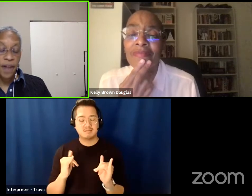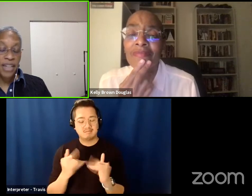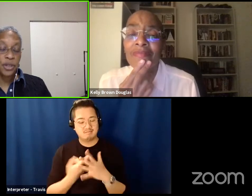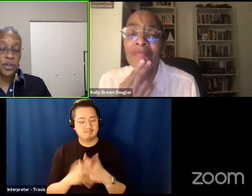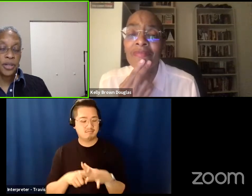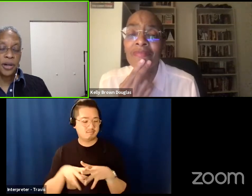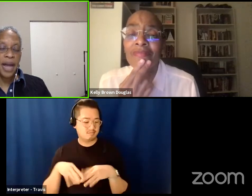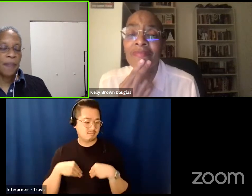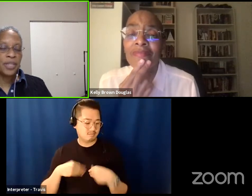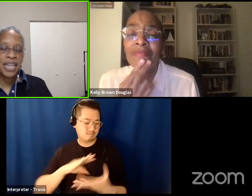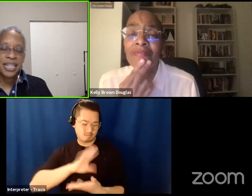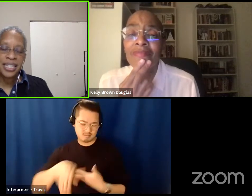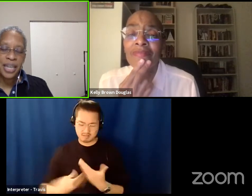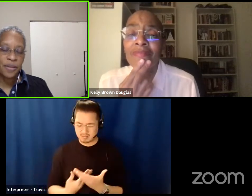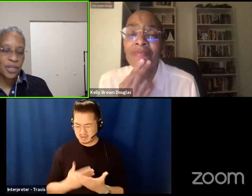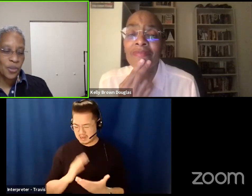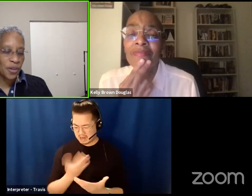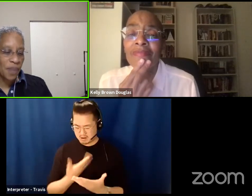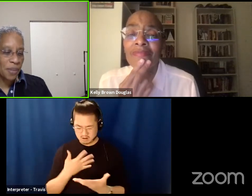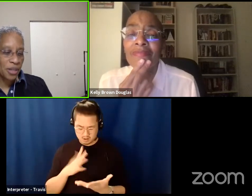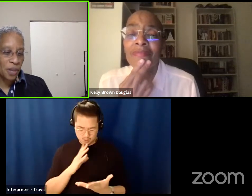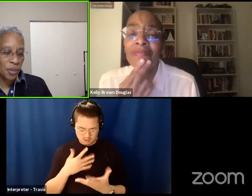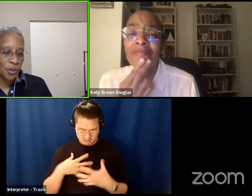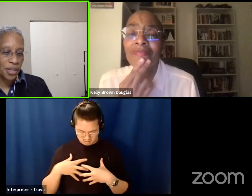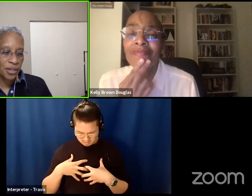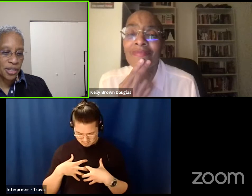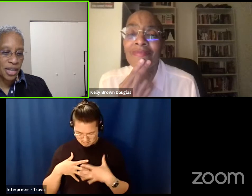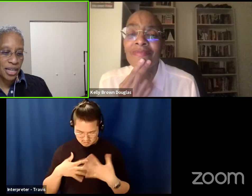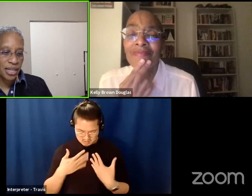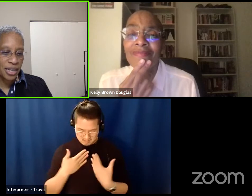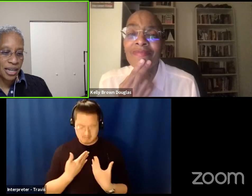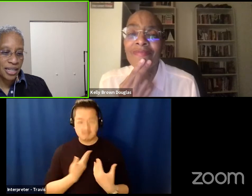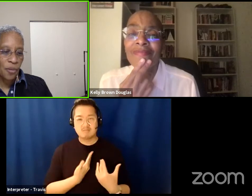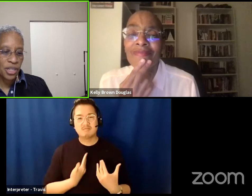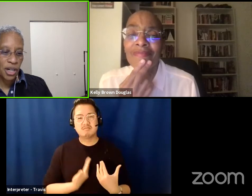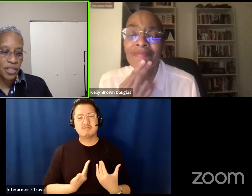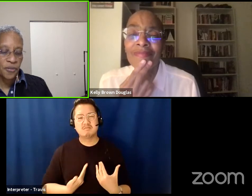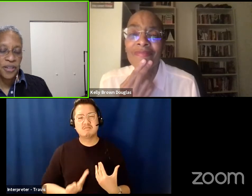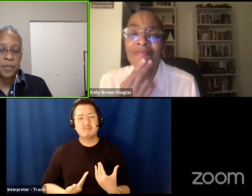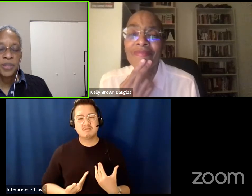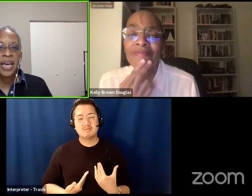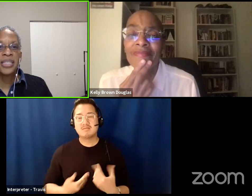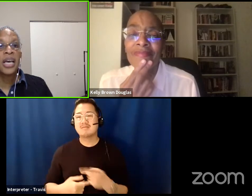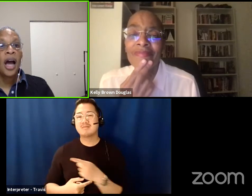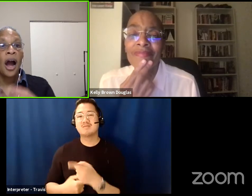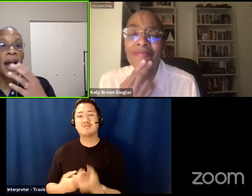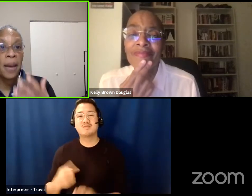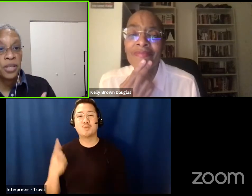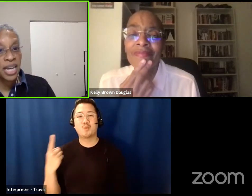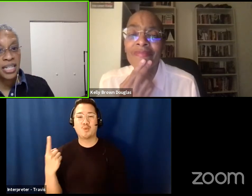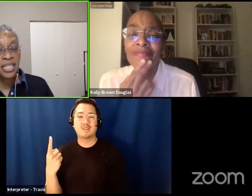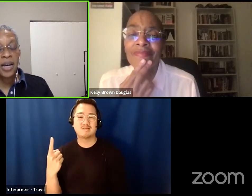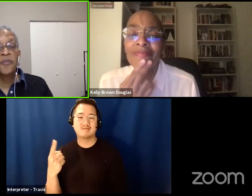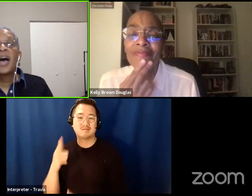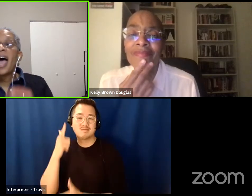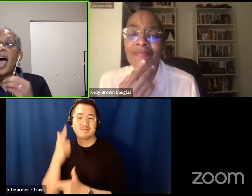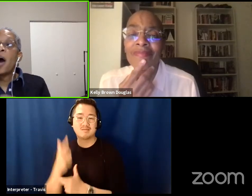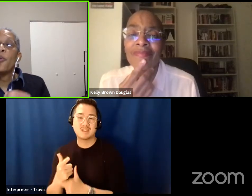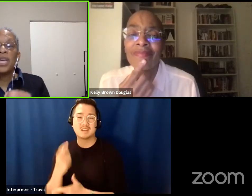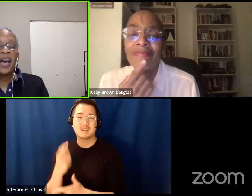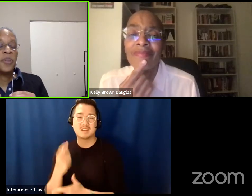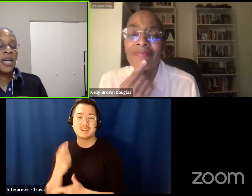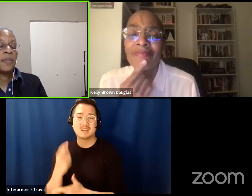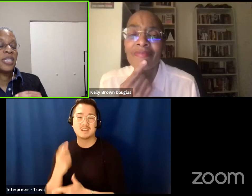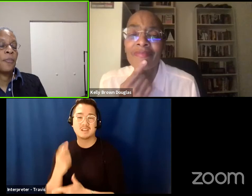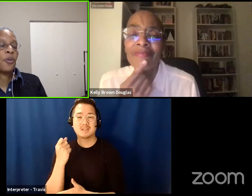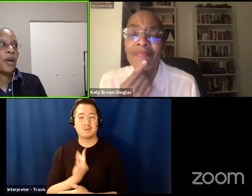recognizing our fractured or amputated selves, as one of my Dharma brothers, Dawa Tarchin Phillips says, our amputated self, how